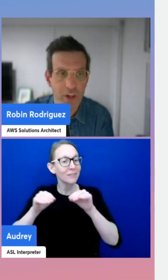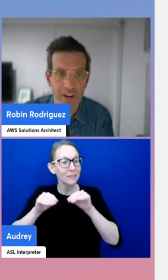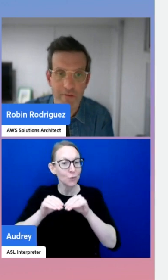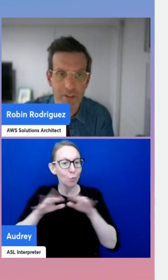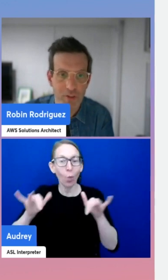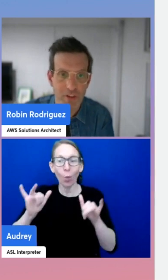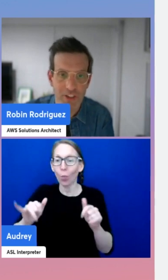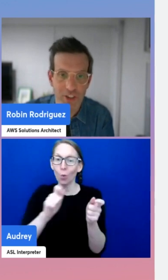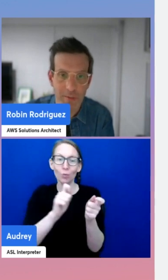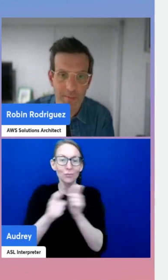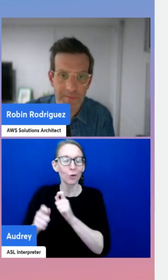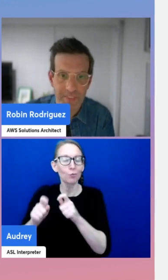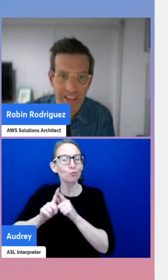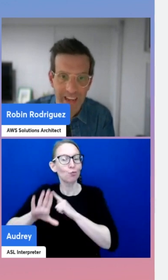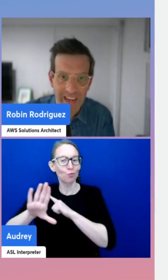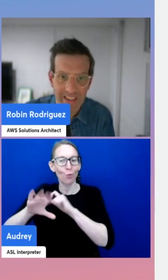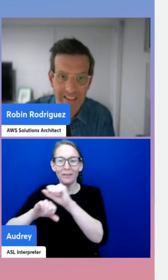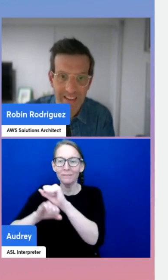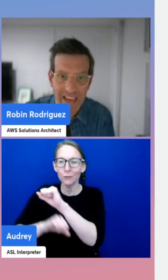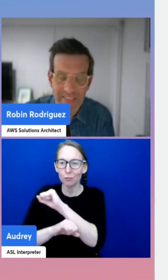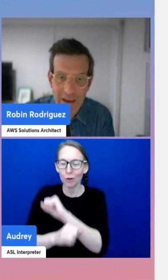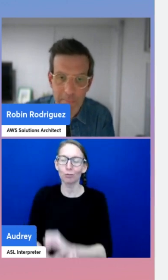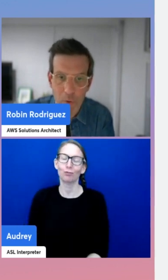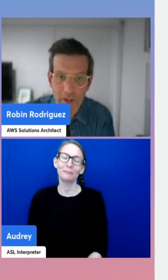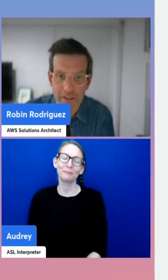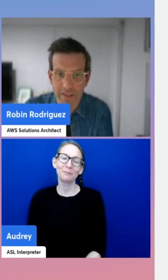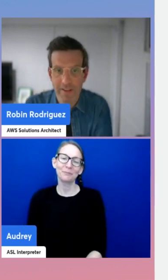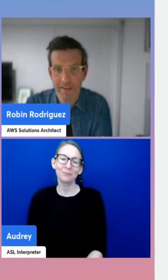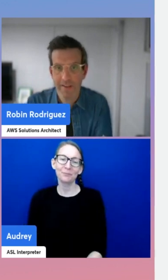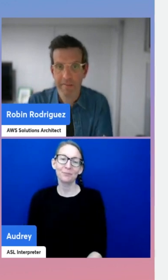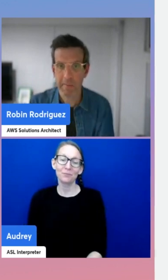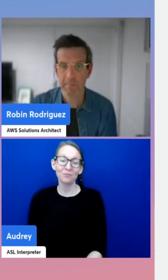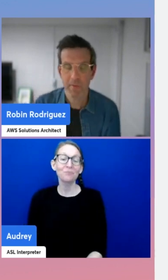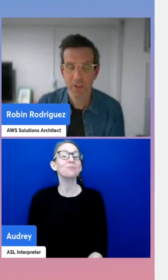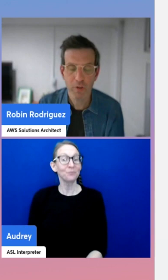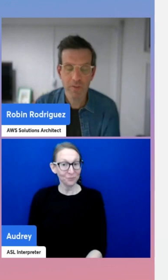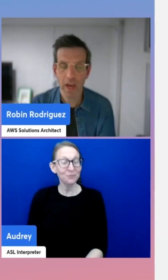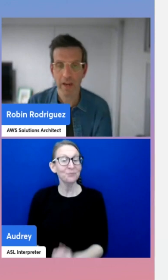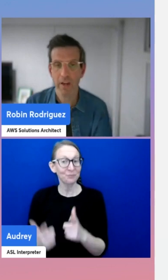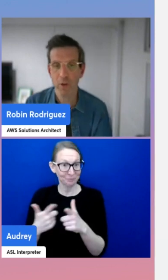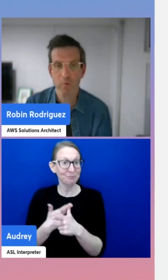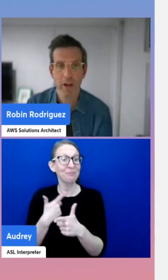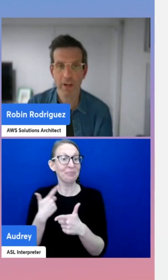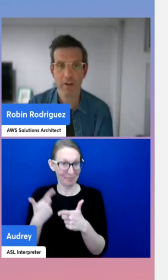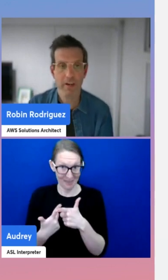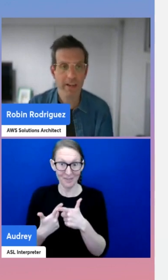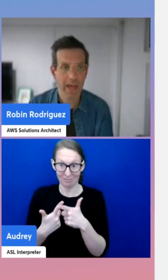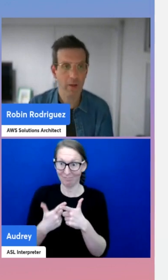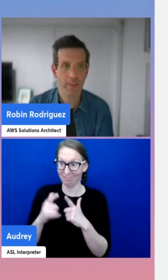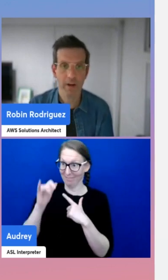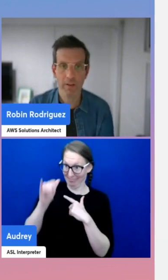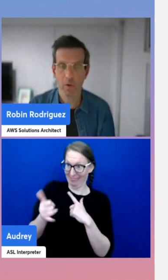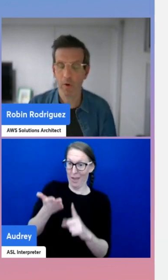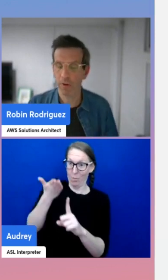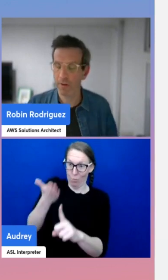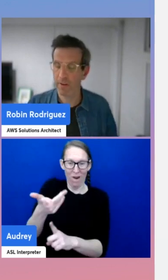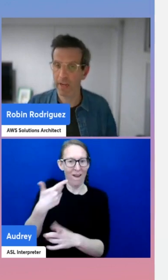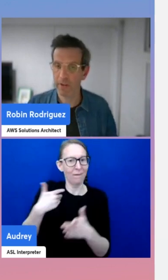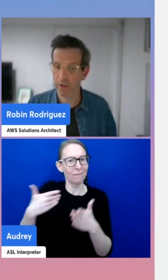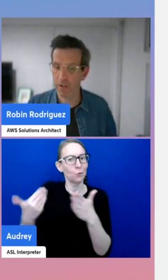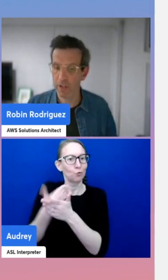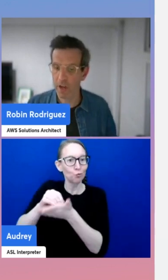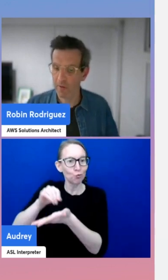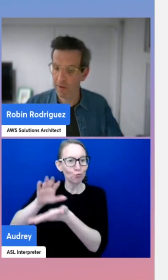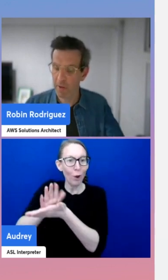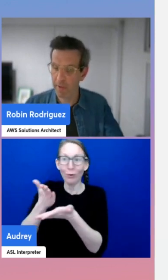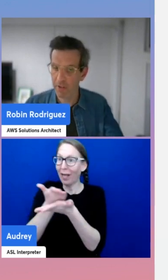to your infrastructure. And at that point, you've got a new record out there in the world and